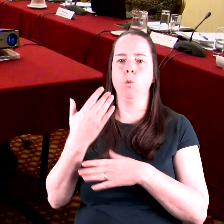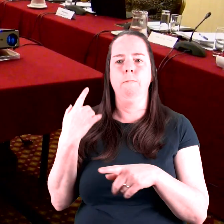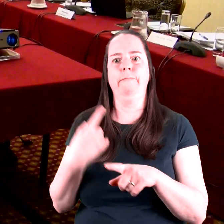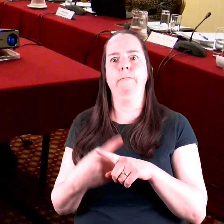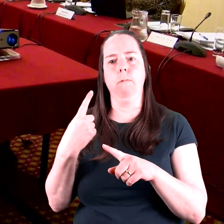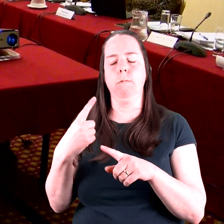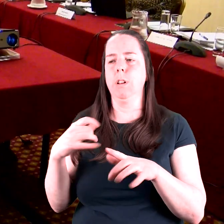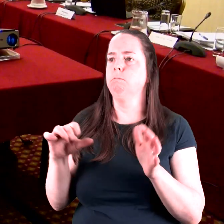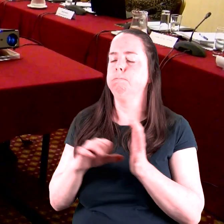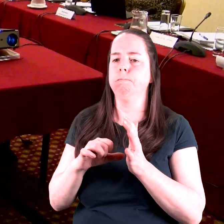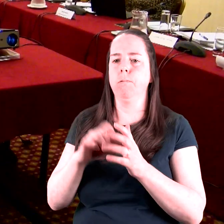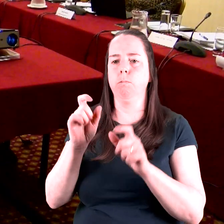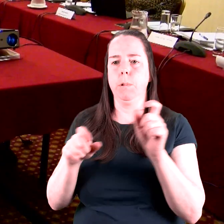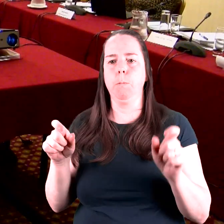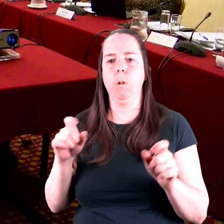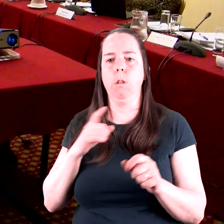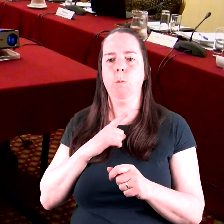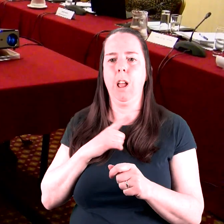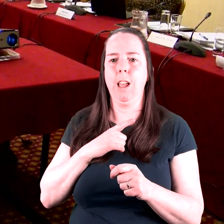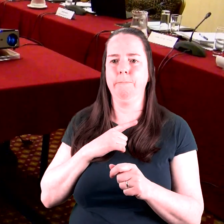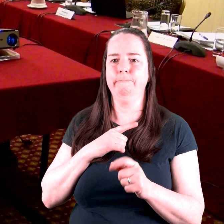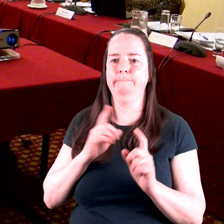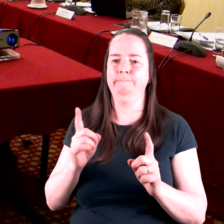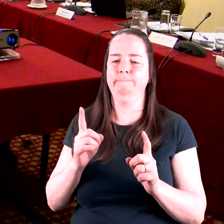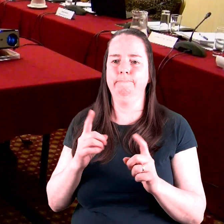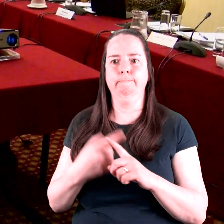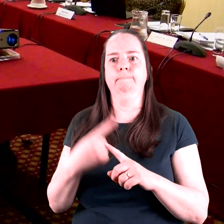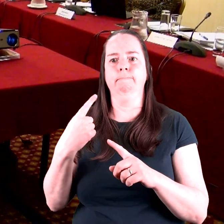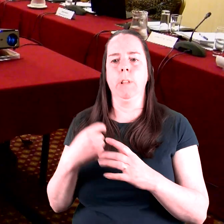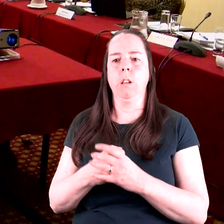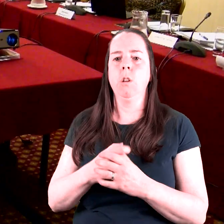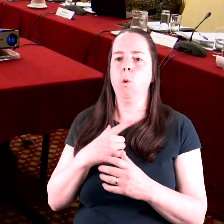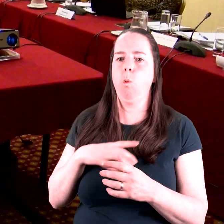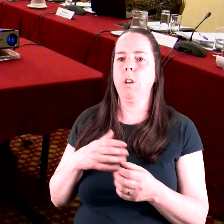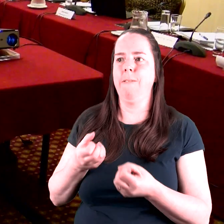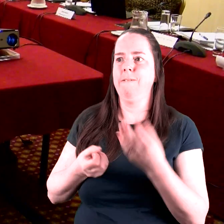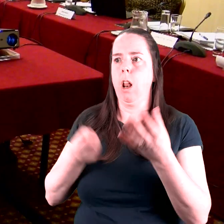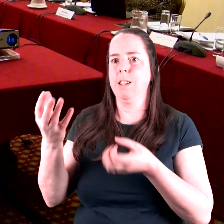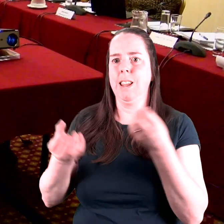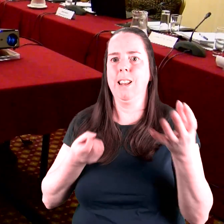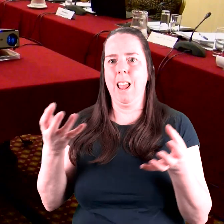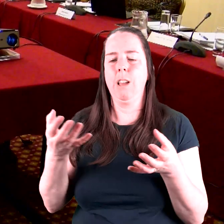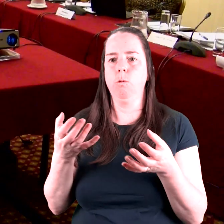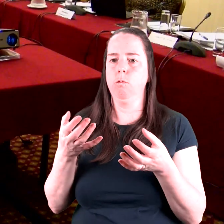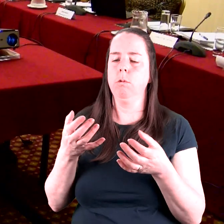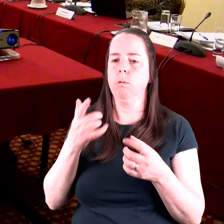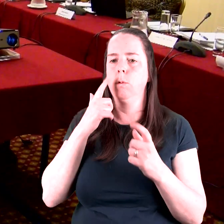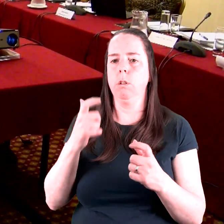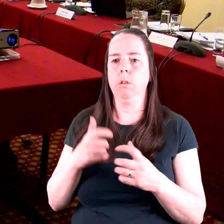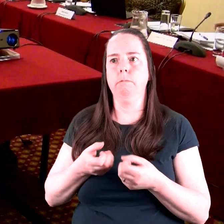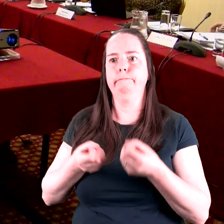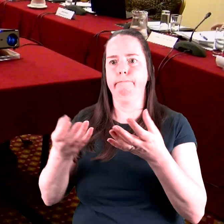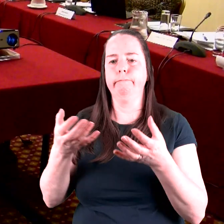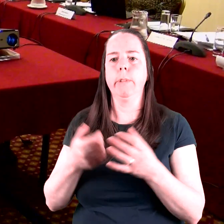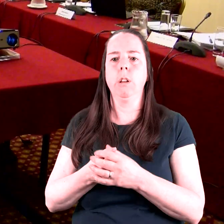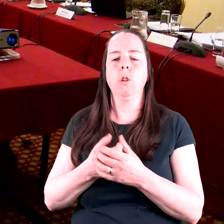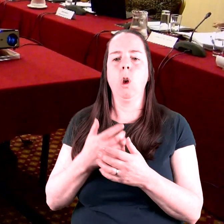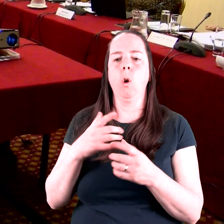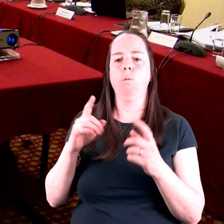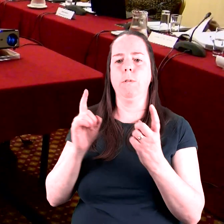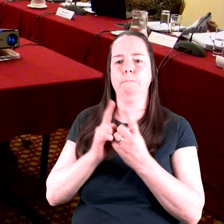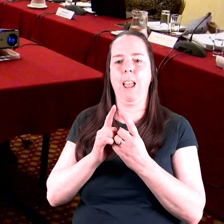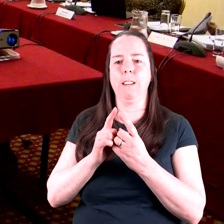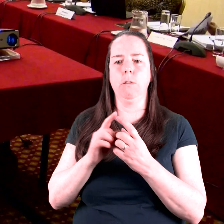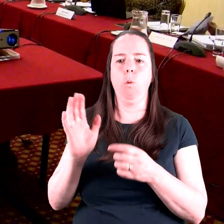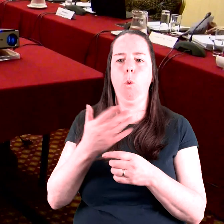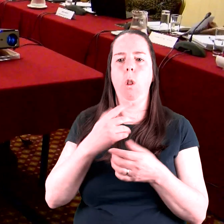was new and it was fast and it was difficult for people because of that. But we did want to get as much funding out into the system as we could. So we also